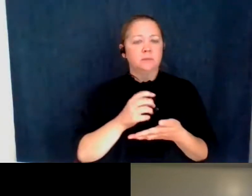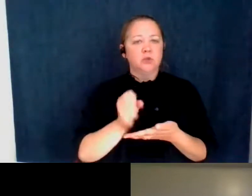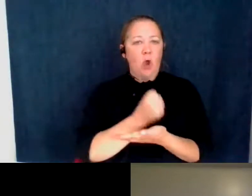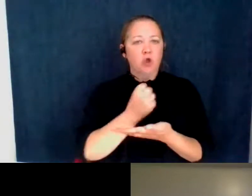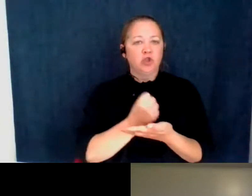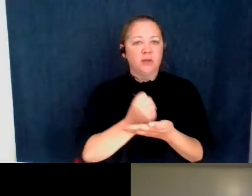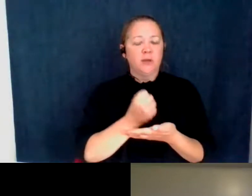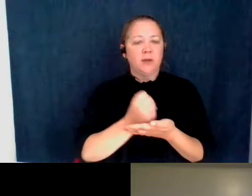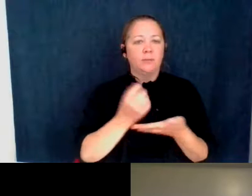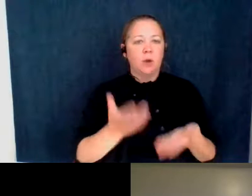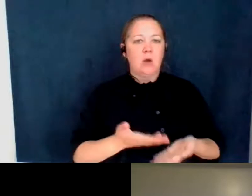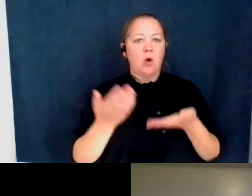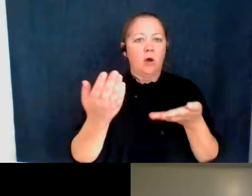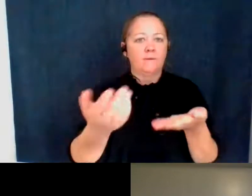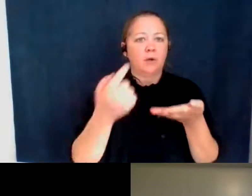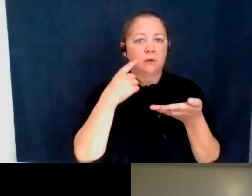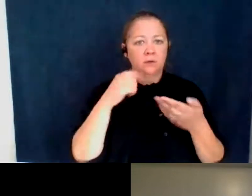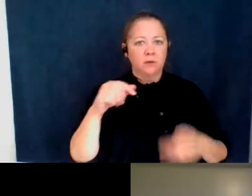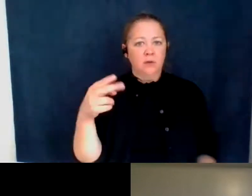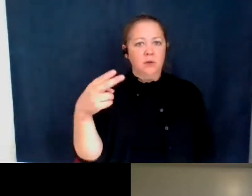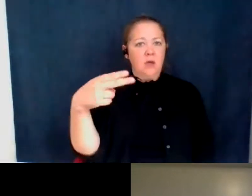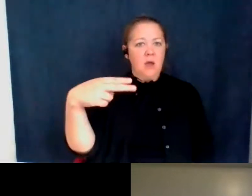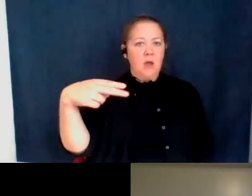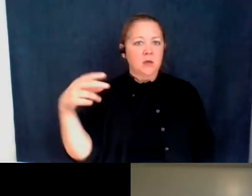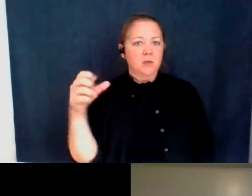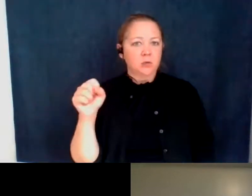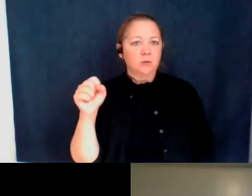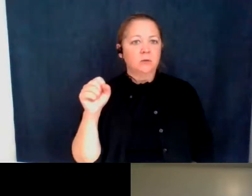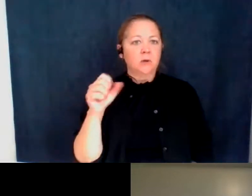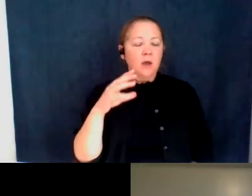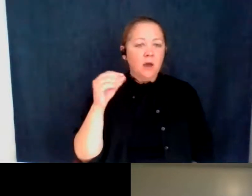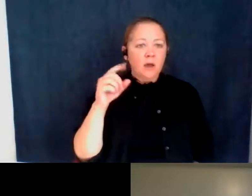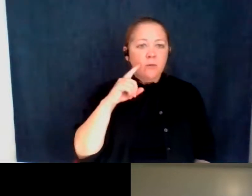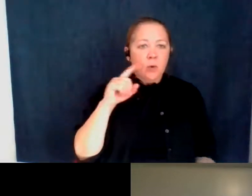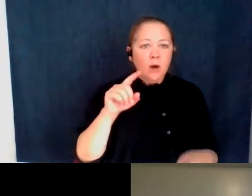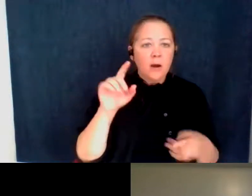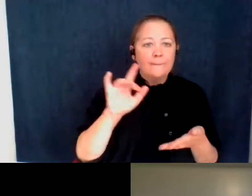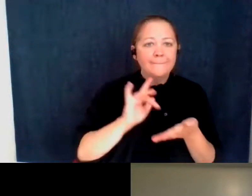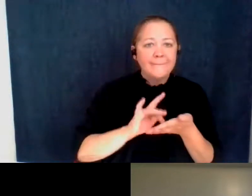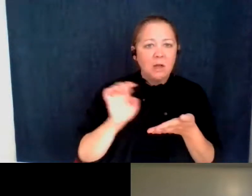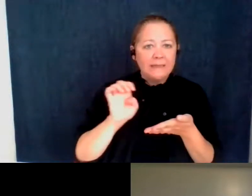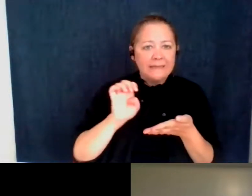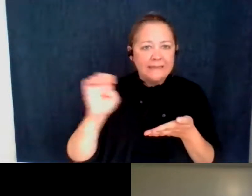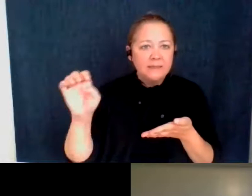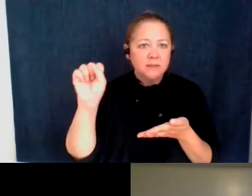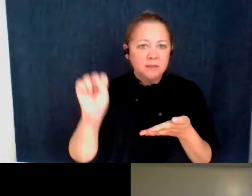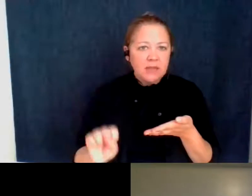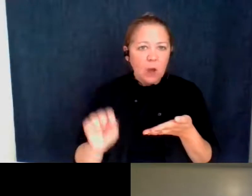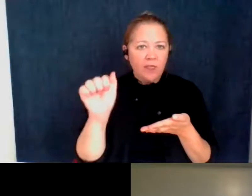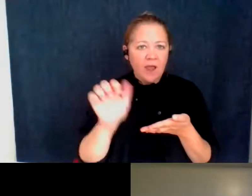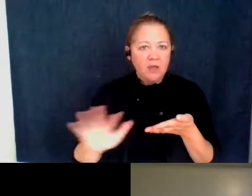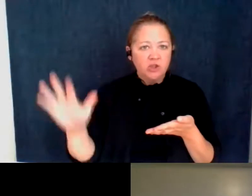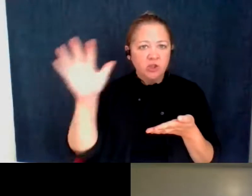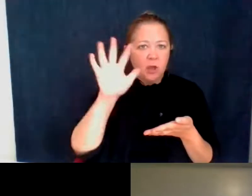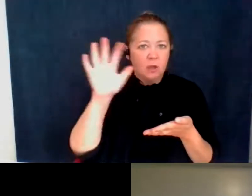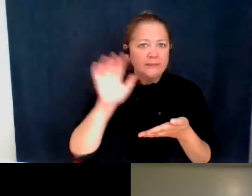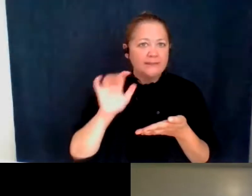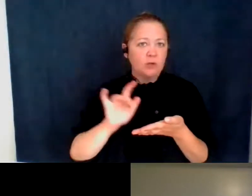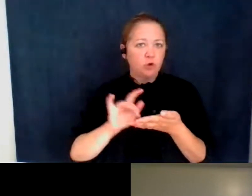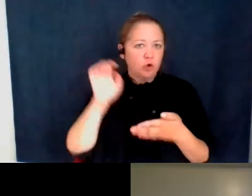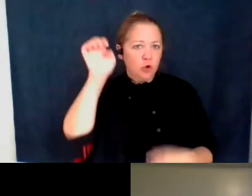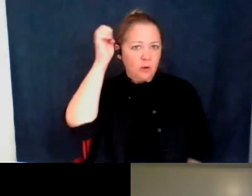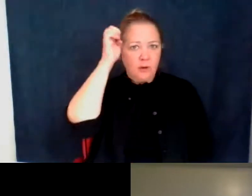countries in Africa, the Middle East, South Asia, and the former Soviet Union and Central Europe,